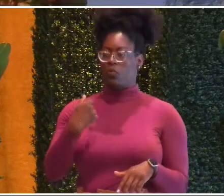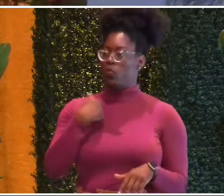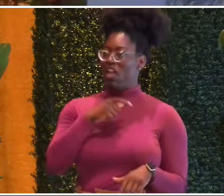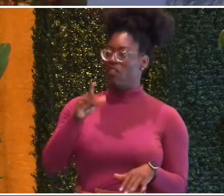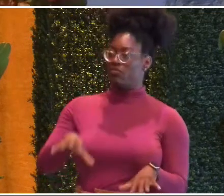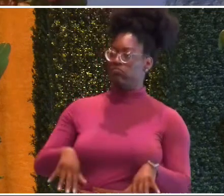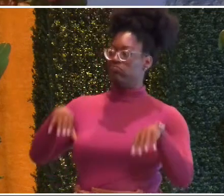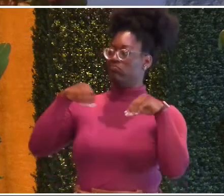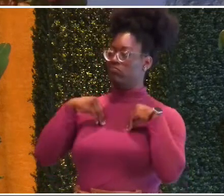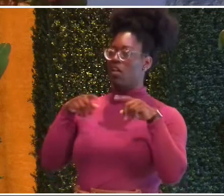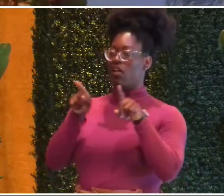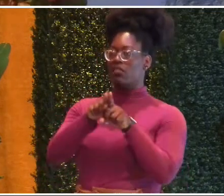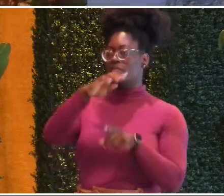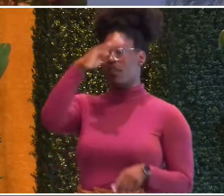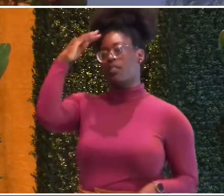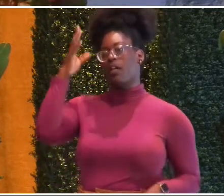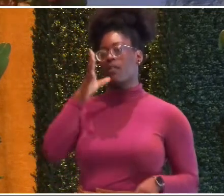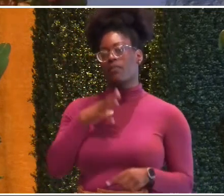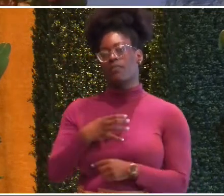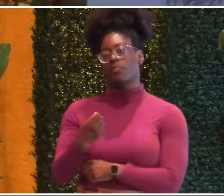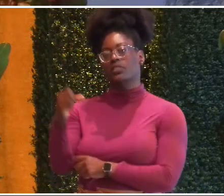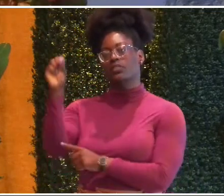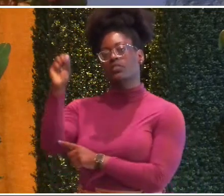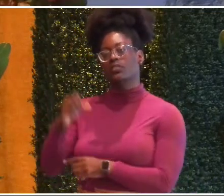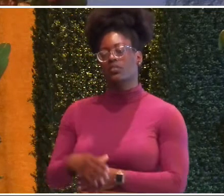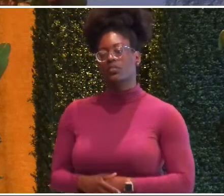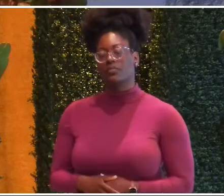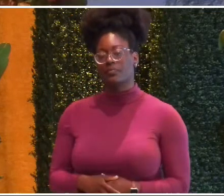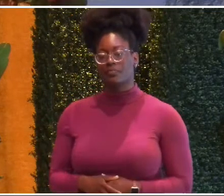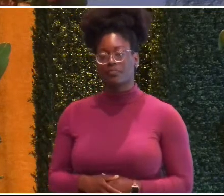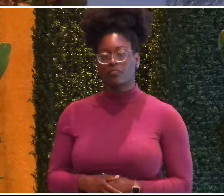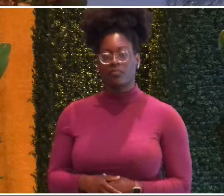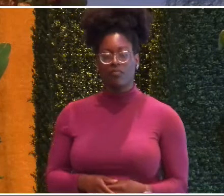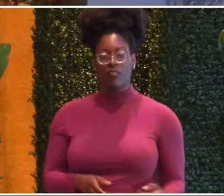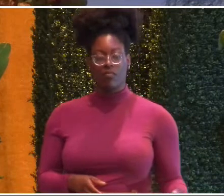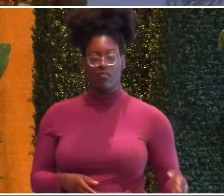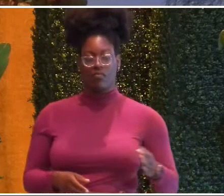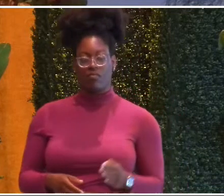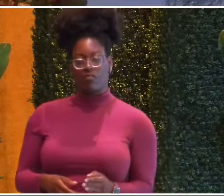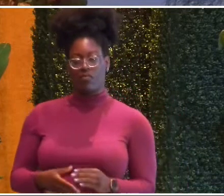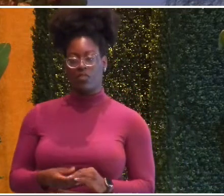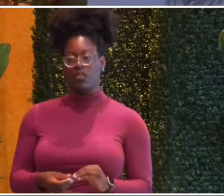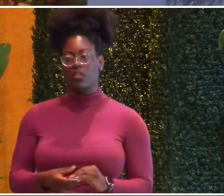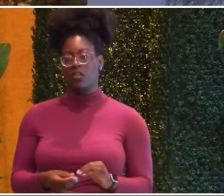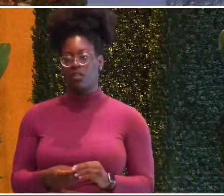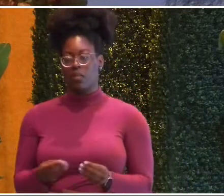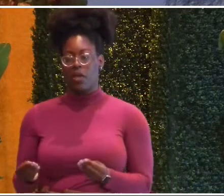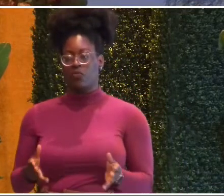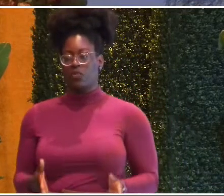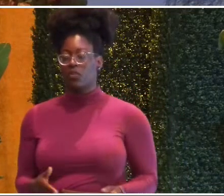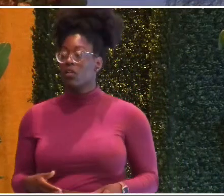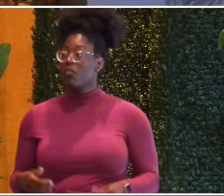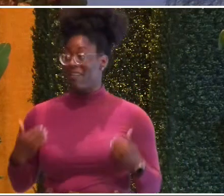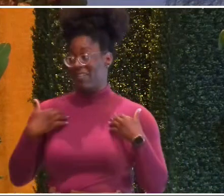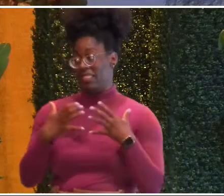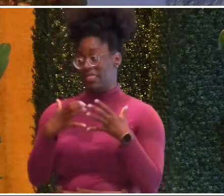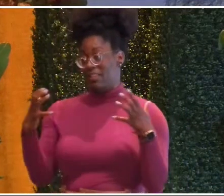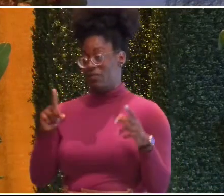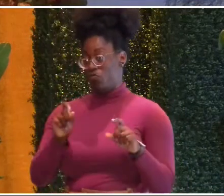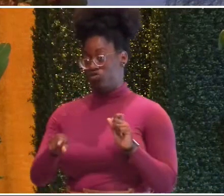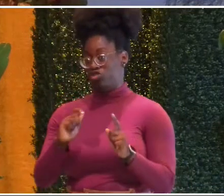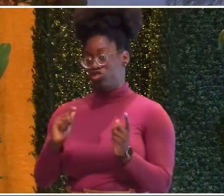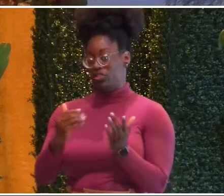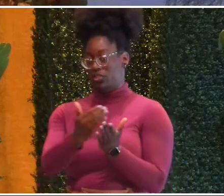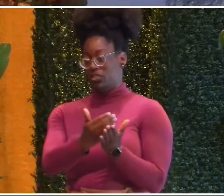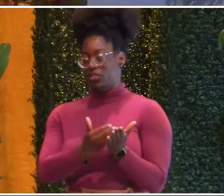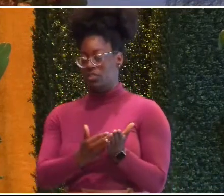Punto, okay? Listen. So we have a lot of questions here, but I did want to, before we